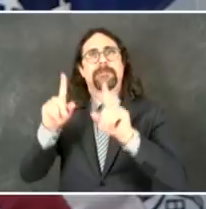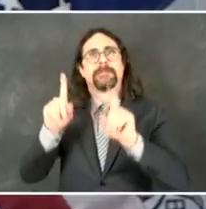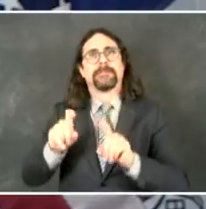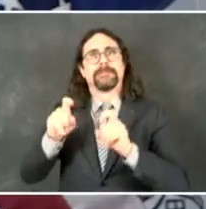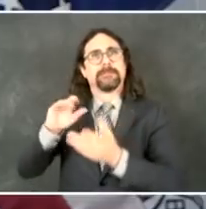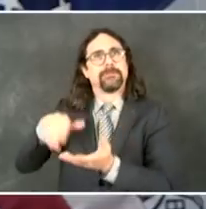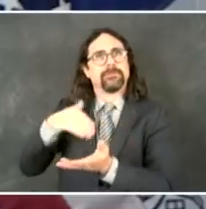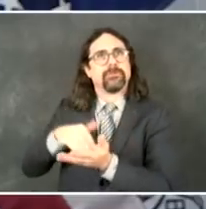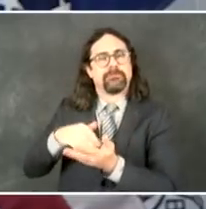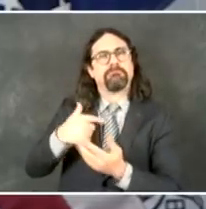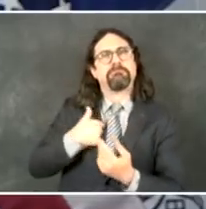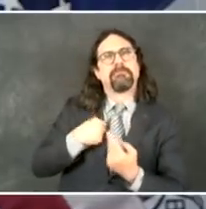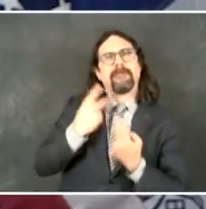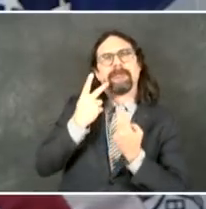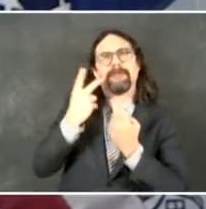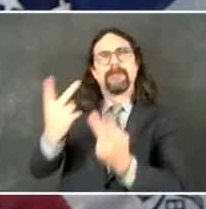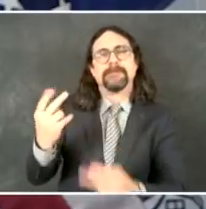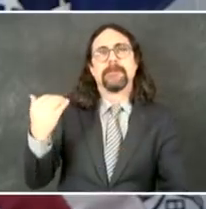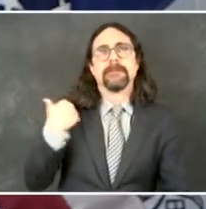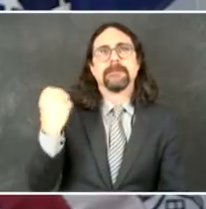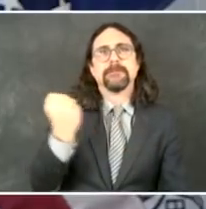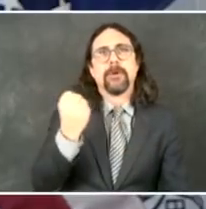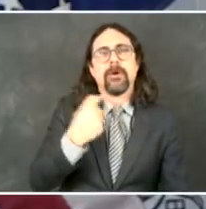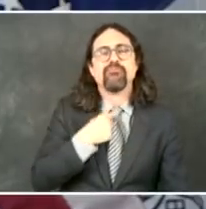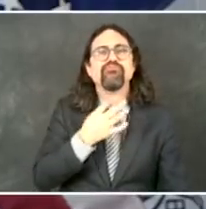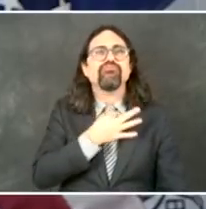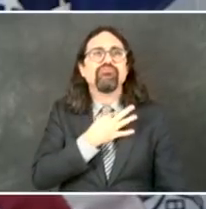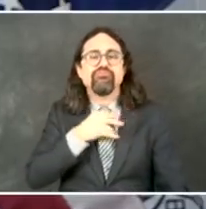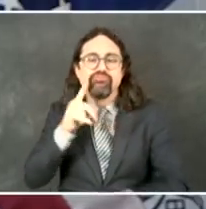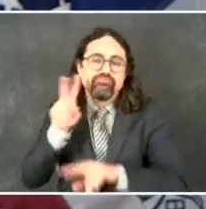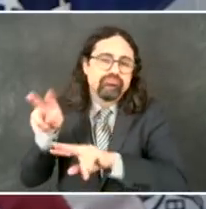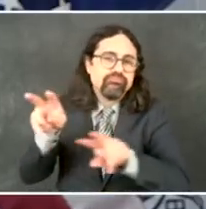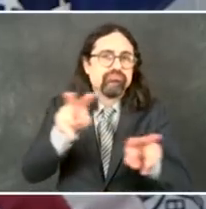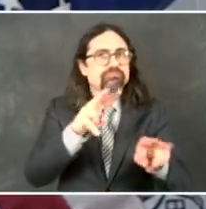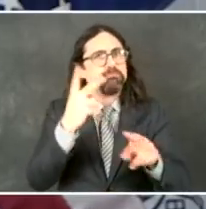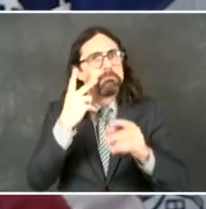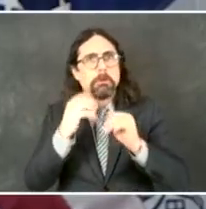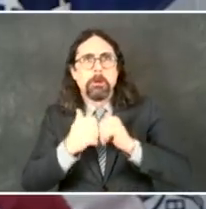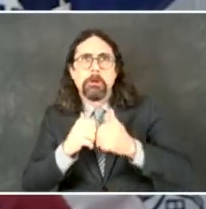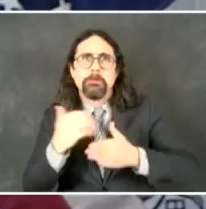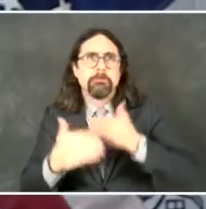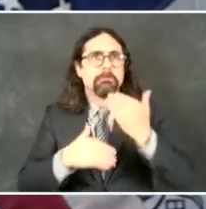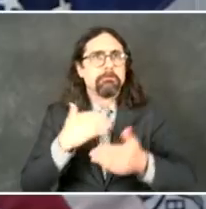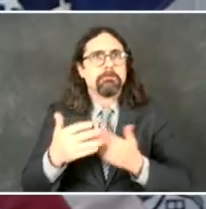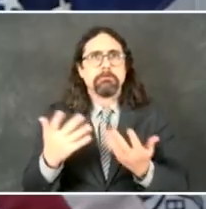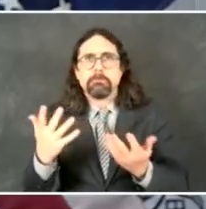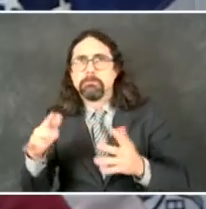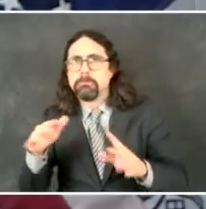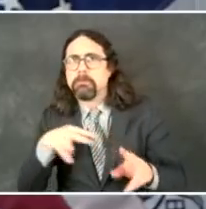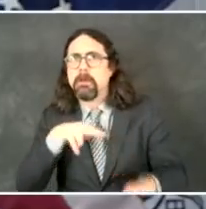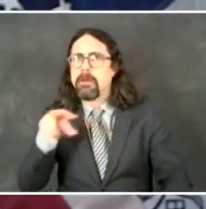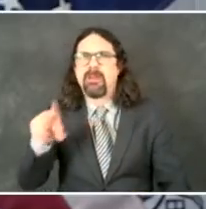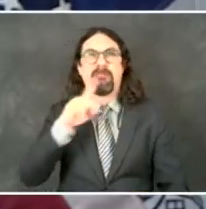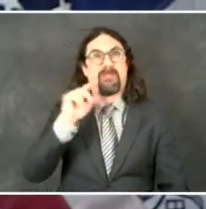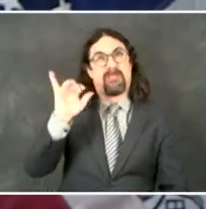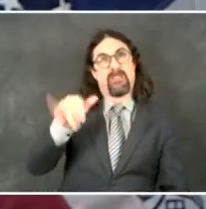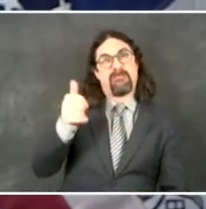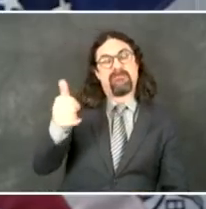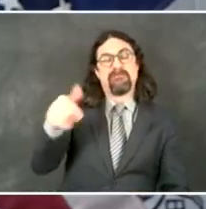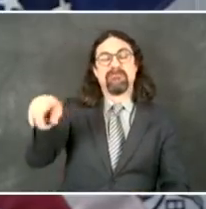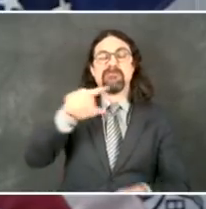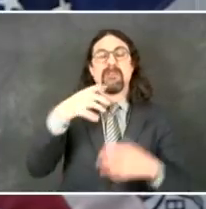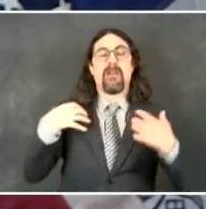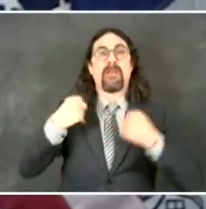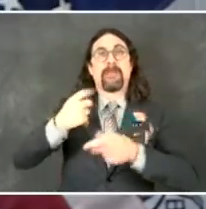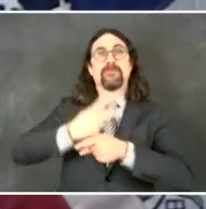was being done, to see how our extraordinary healthcare workers at the front line are giving people answers,